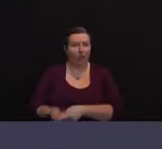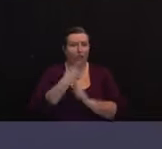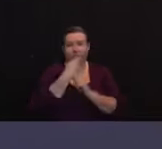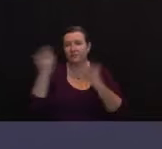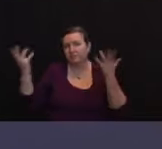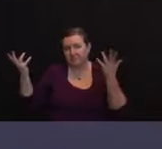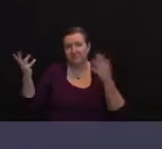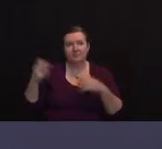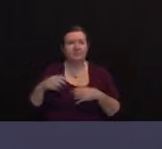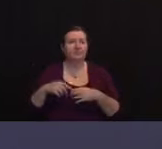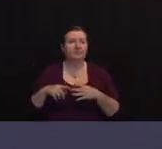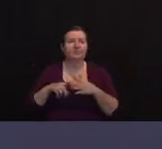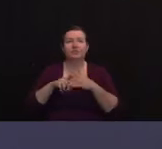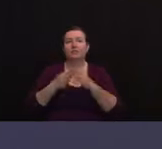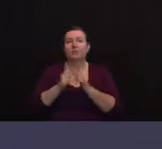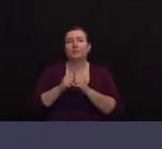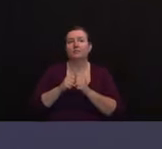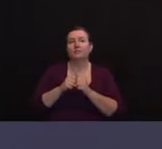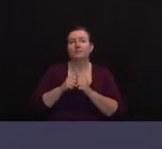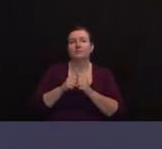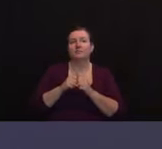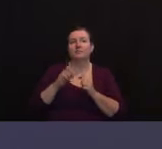here with Dustin. We're going to be